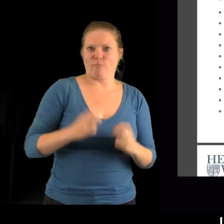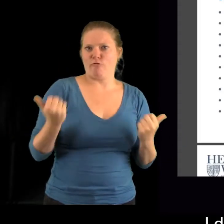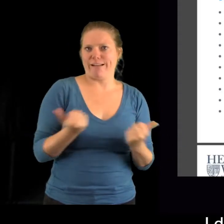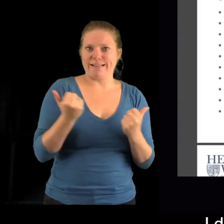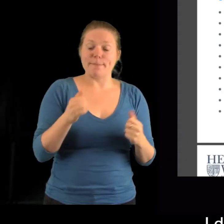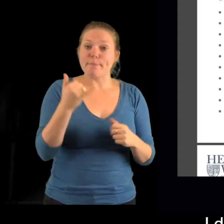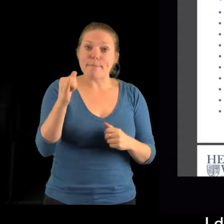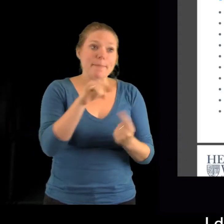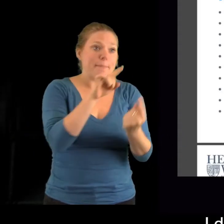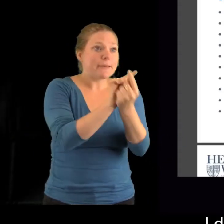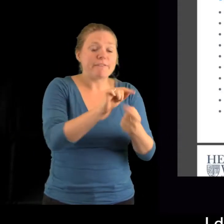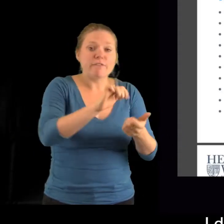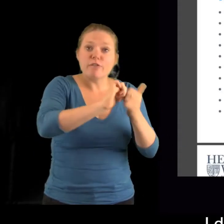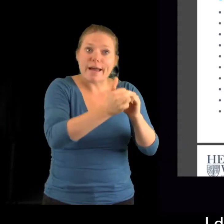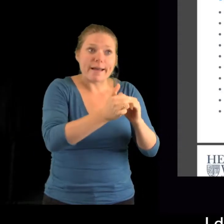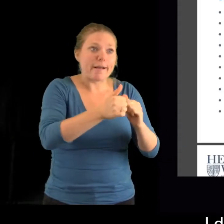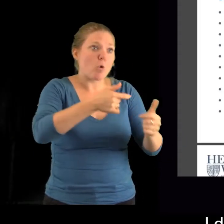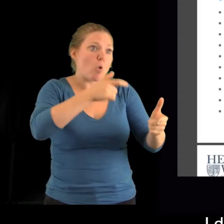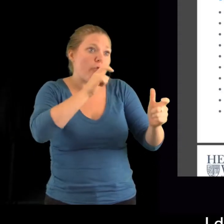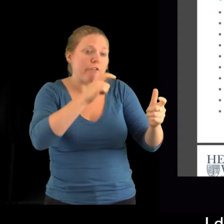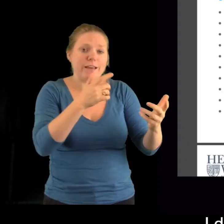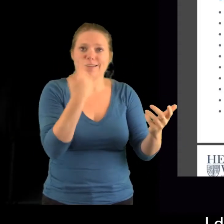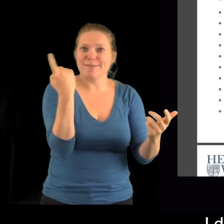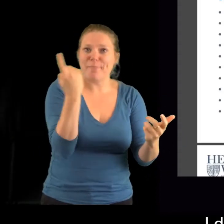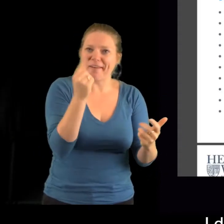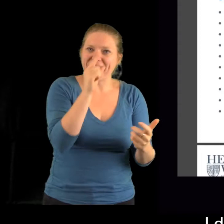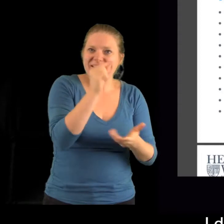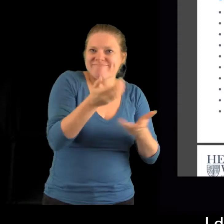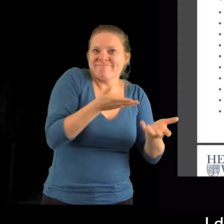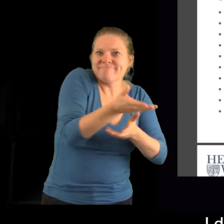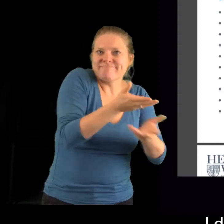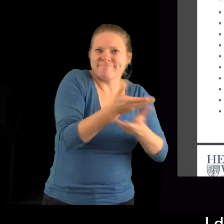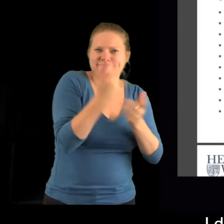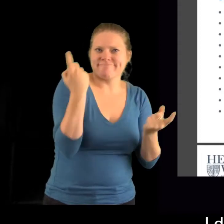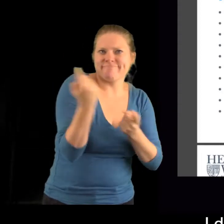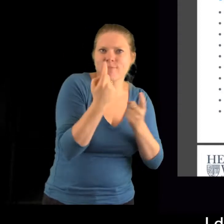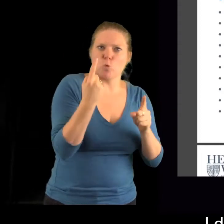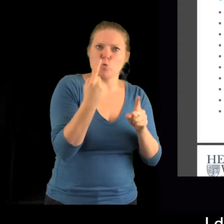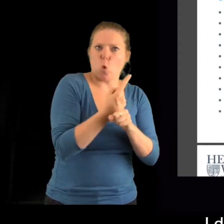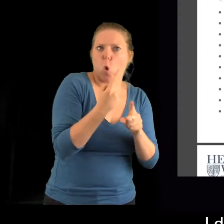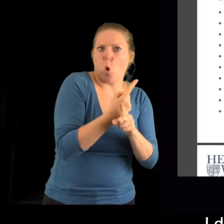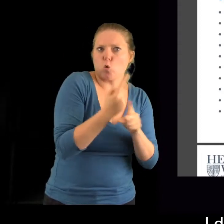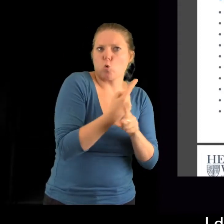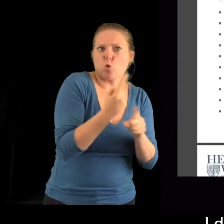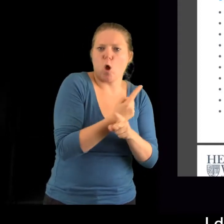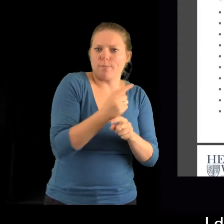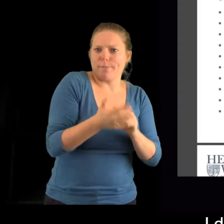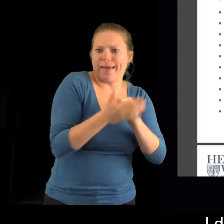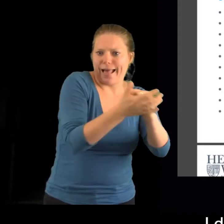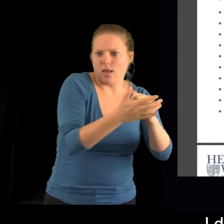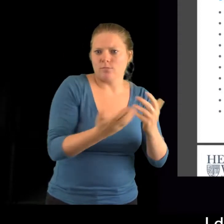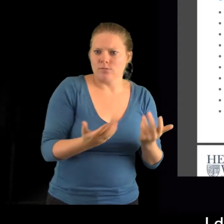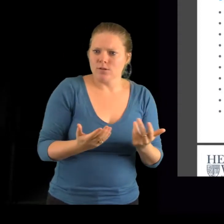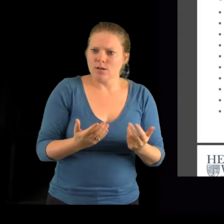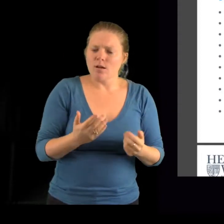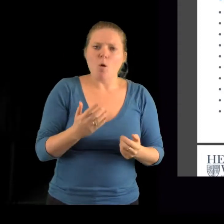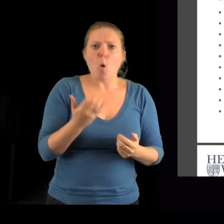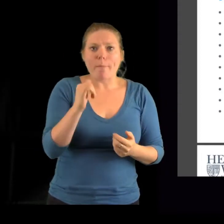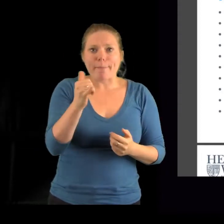texting? I don't know. Like, how are you making it? Are you reflecting while you do a craft of some kind?